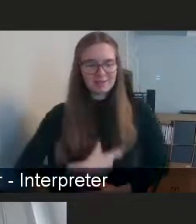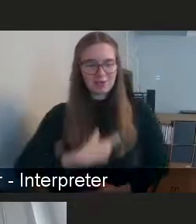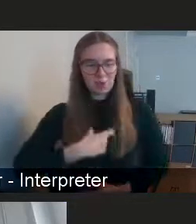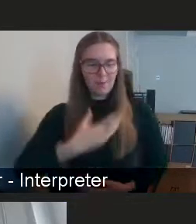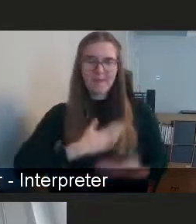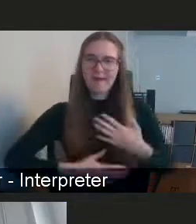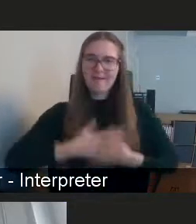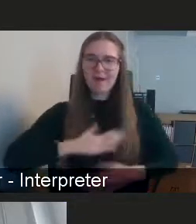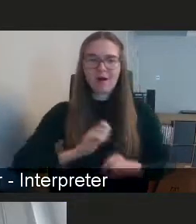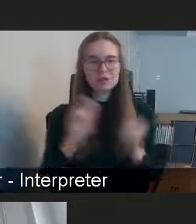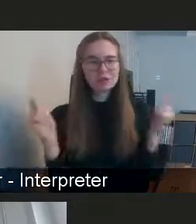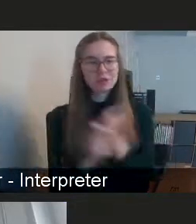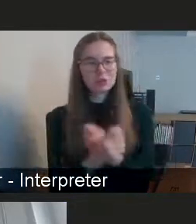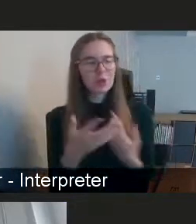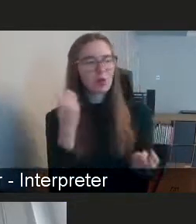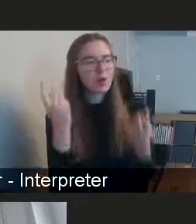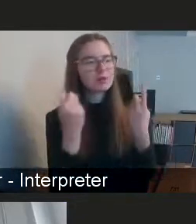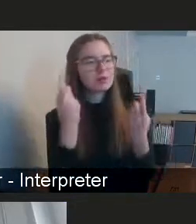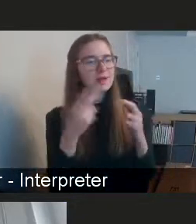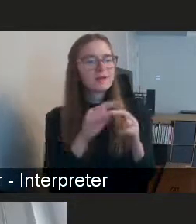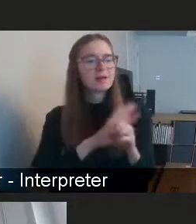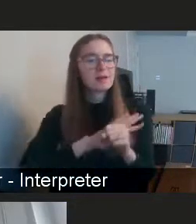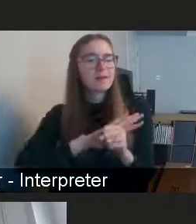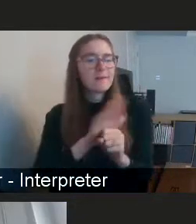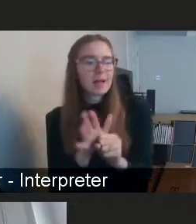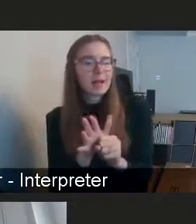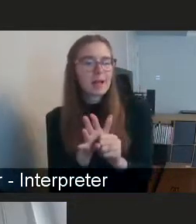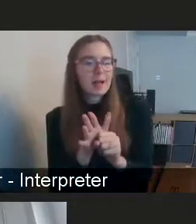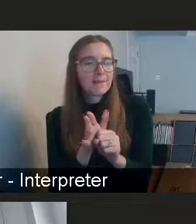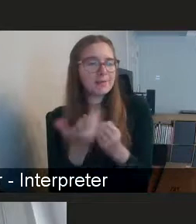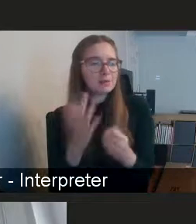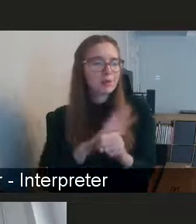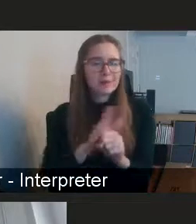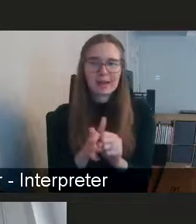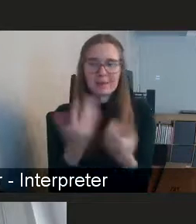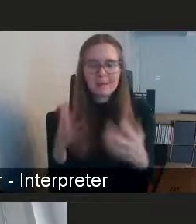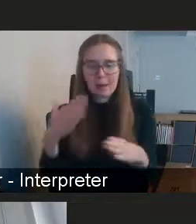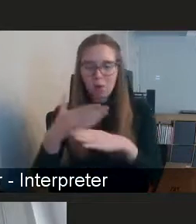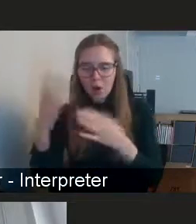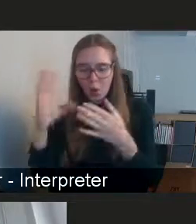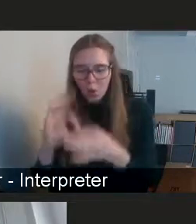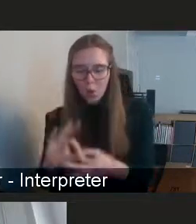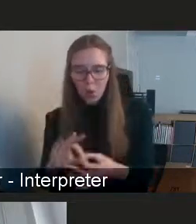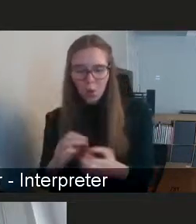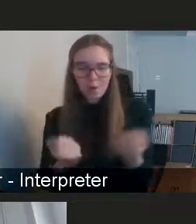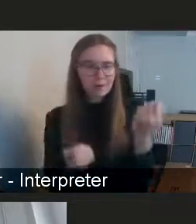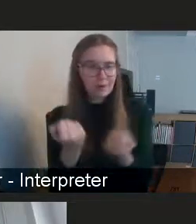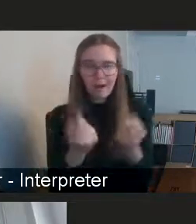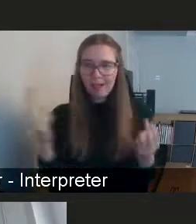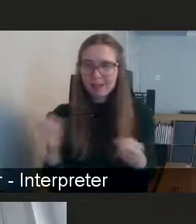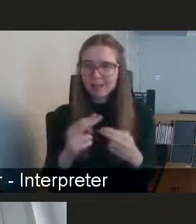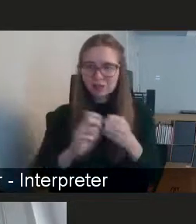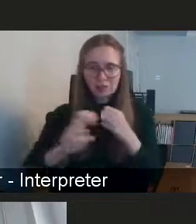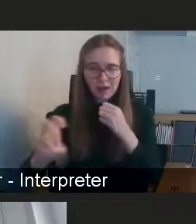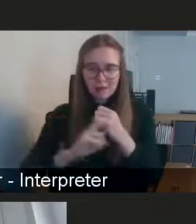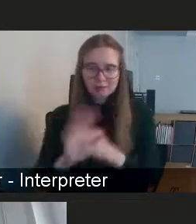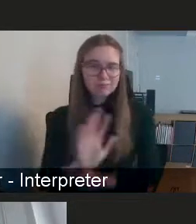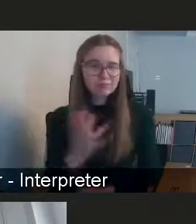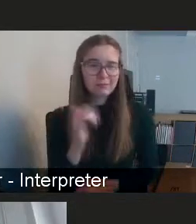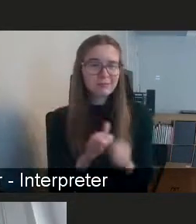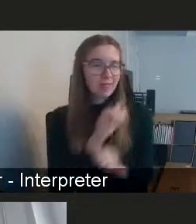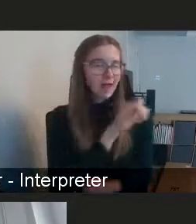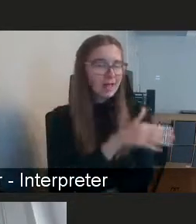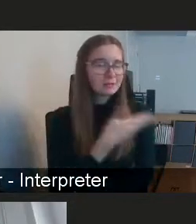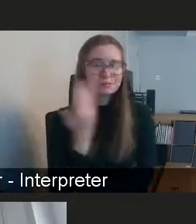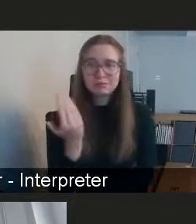the pandemic, because during the pandemic, you know, more people worked from home, there were fewer car journeys, people weren't flying anywhere. Is there